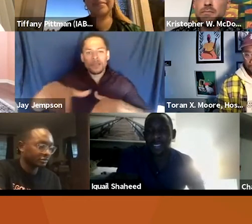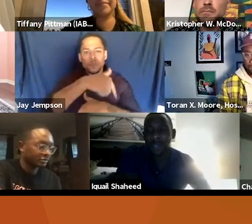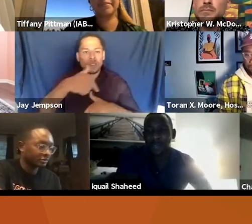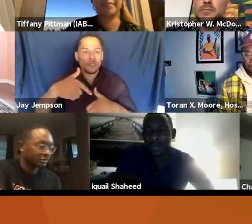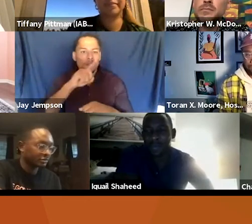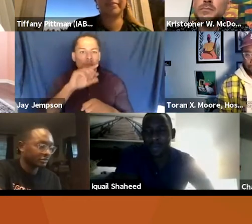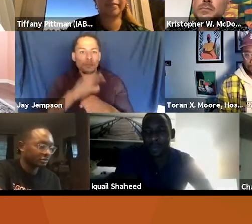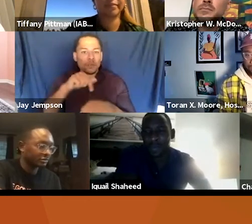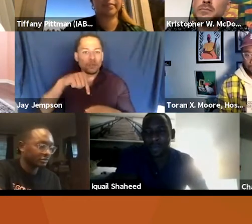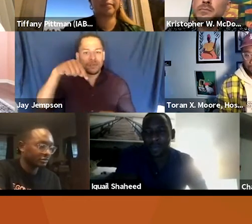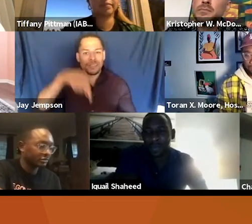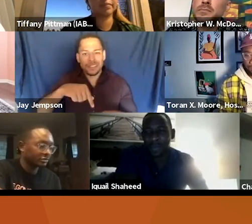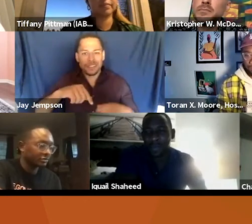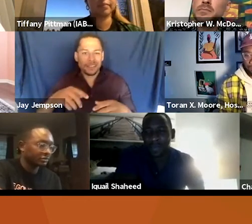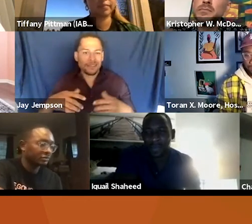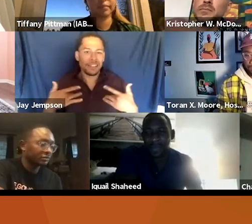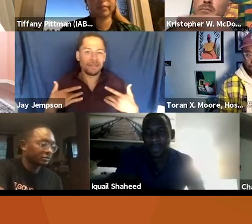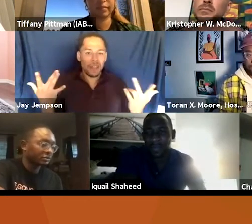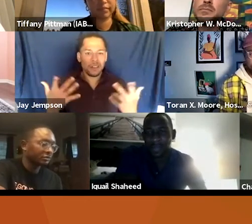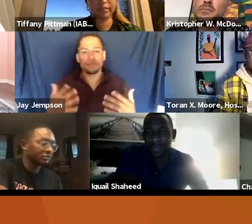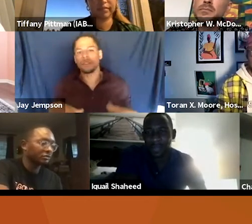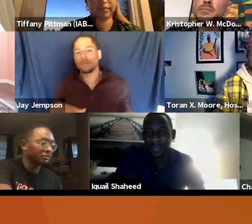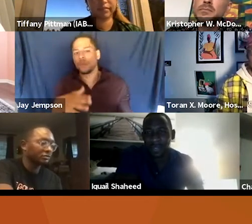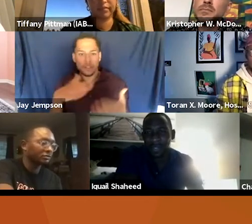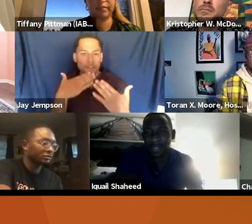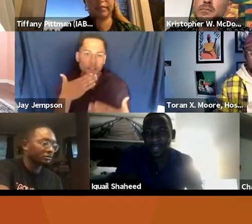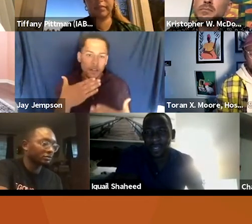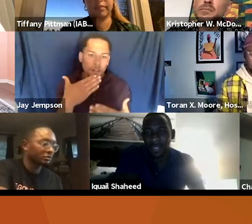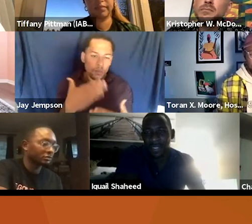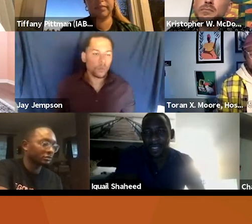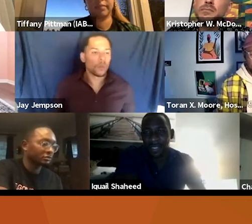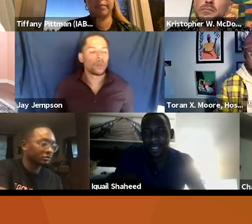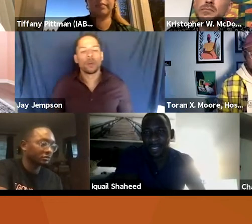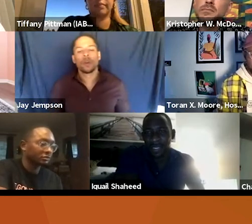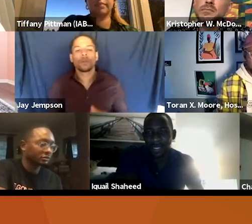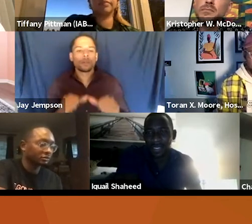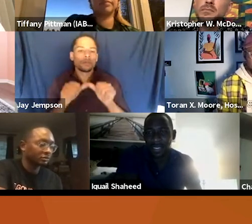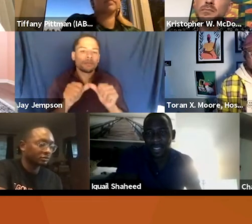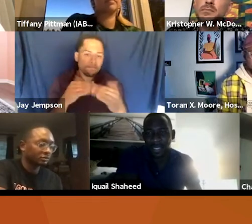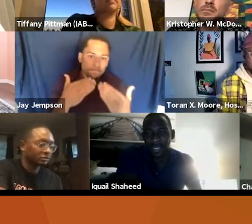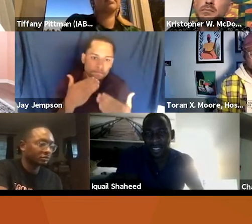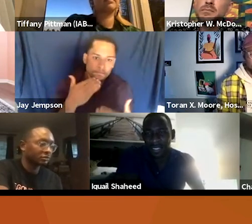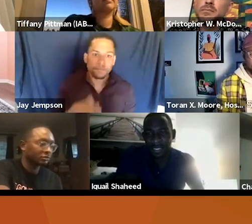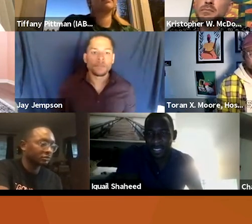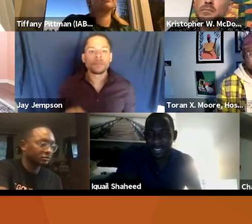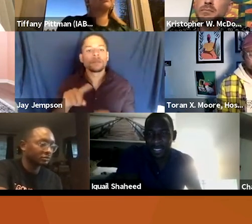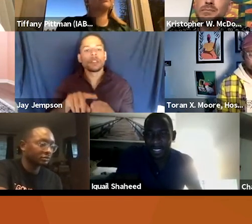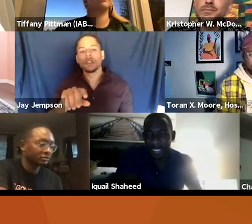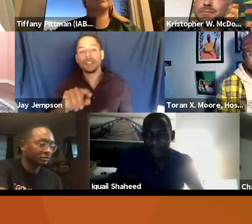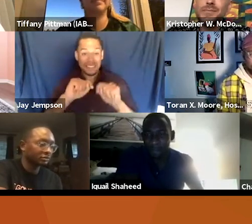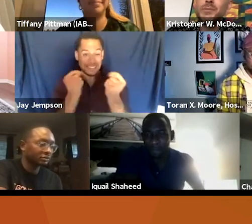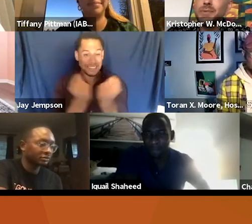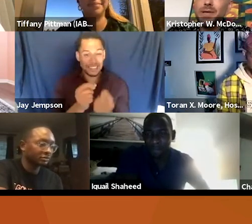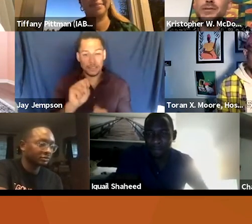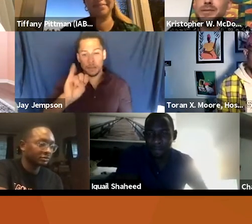just really thankful, continue to be thankful. And, you know, the IABD team, y'all do rock.